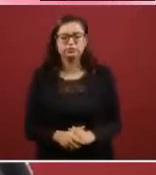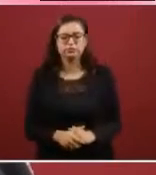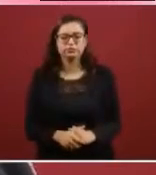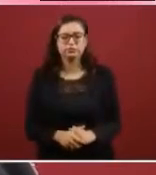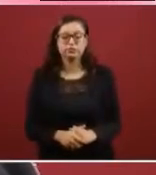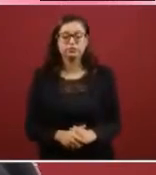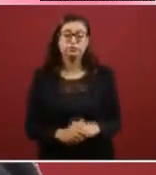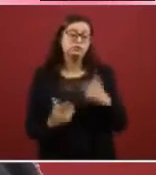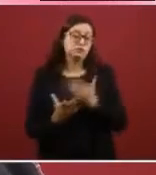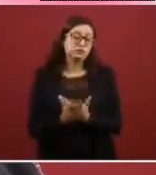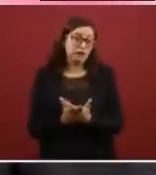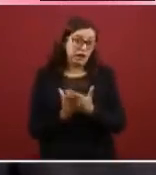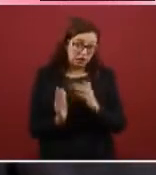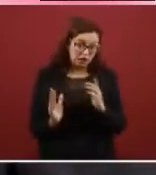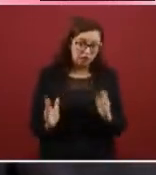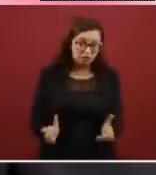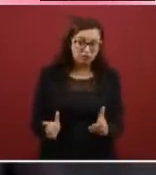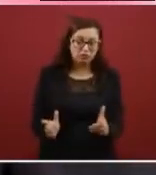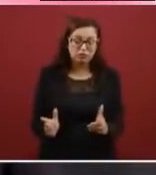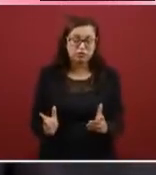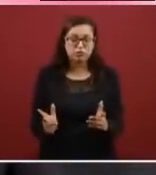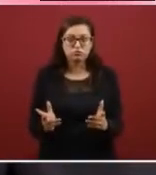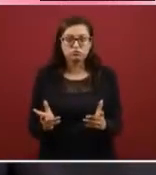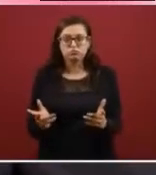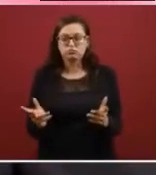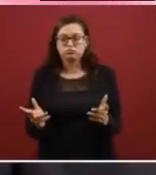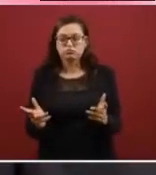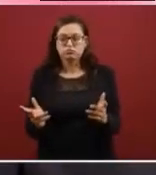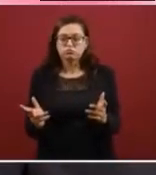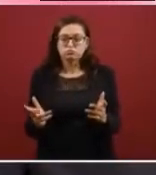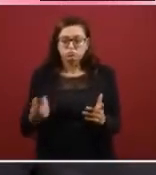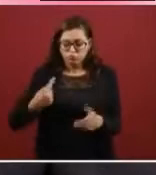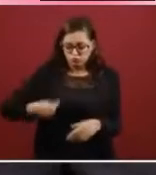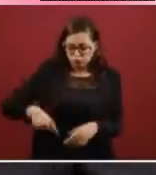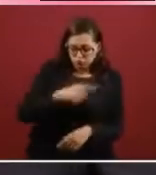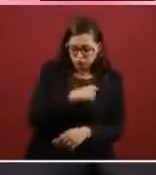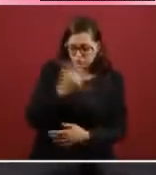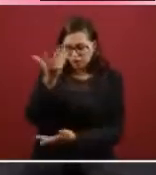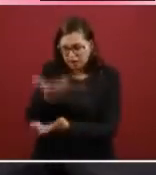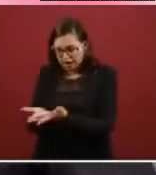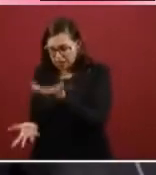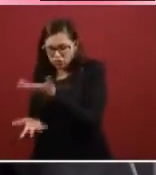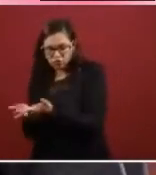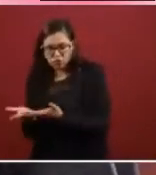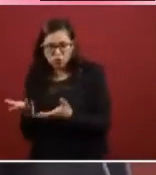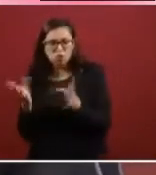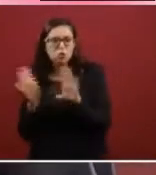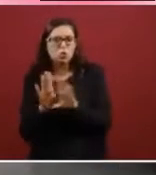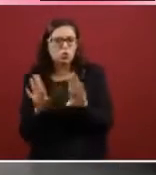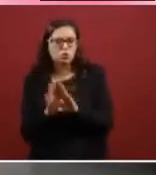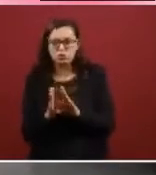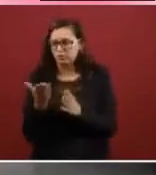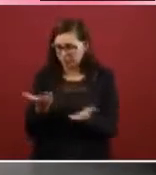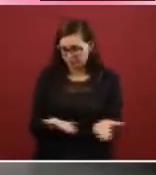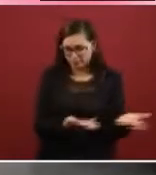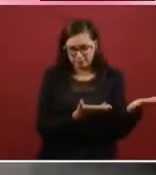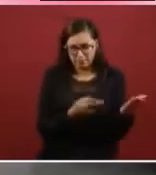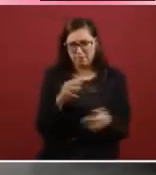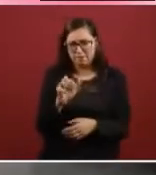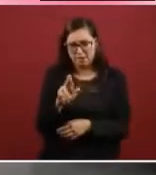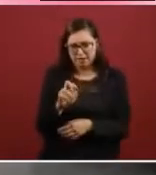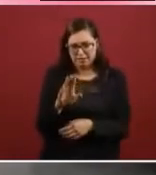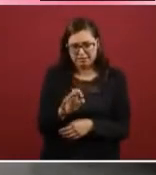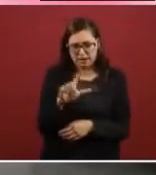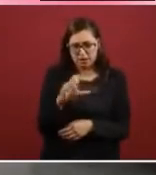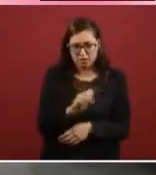regarding specifically is going on to support them, Marcelo is going to